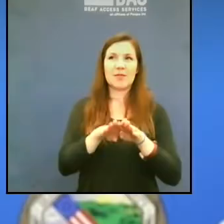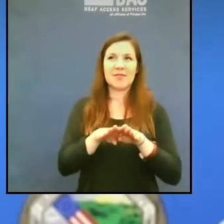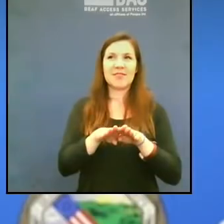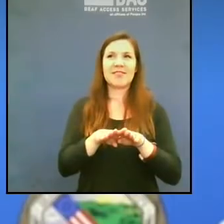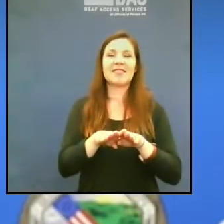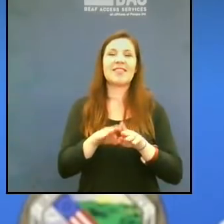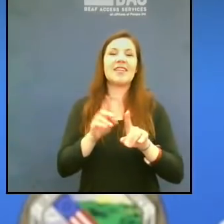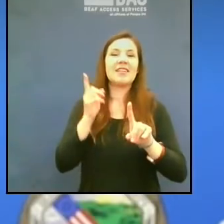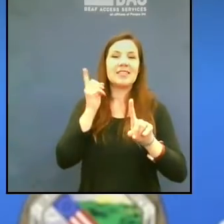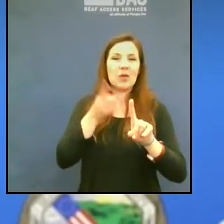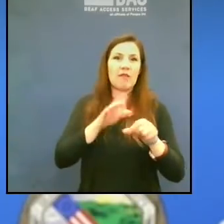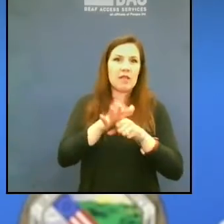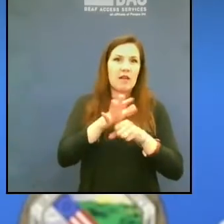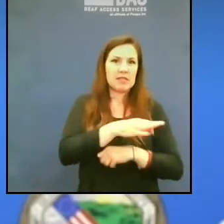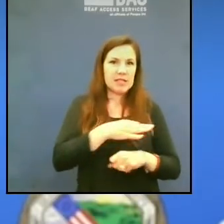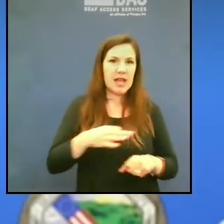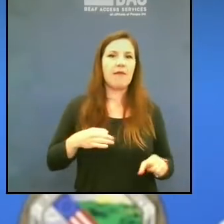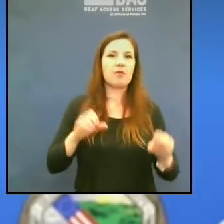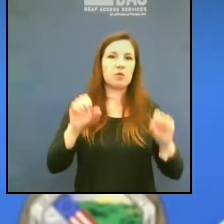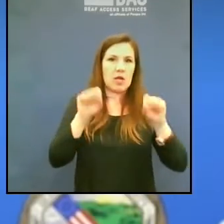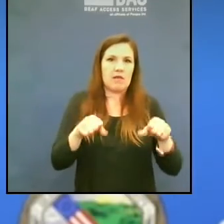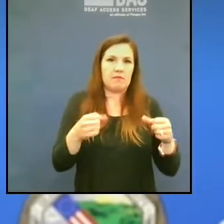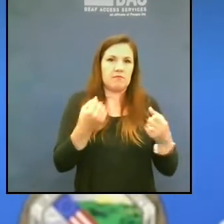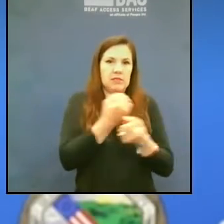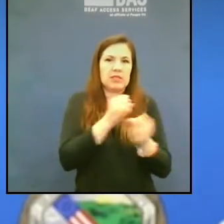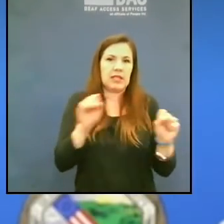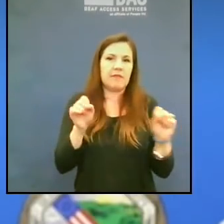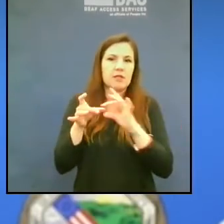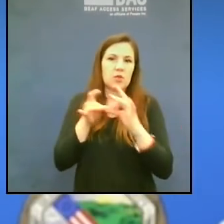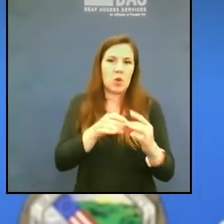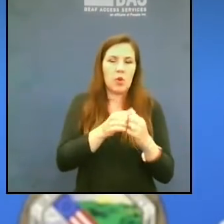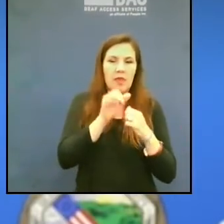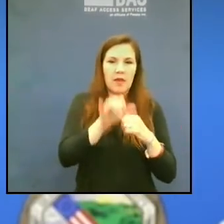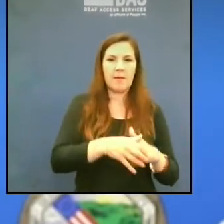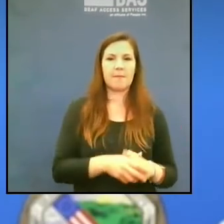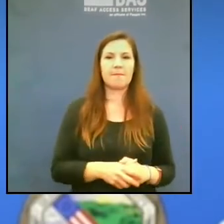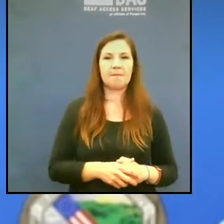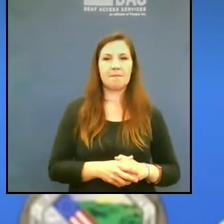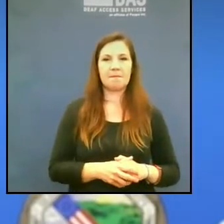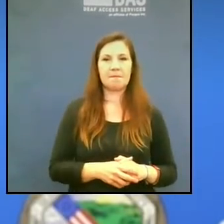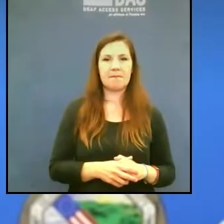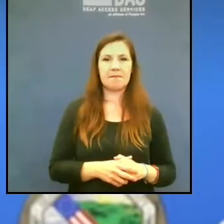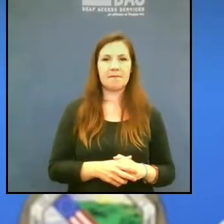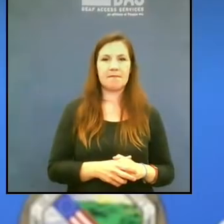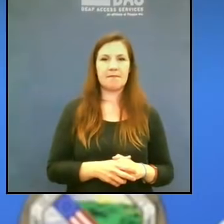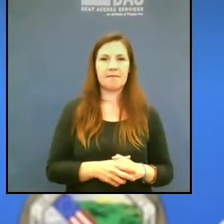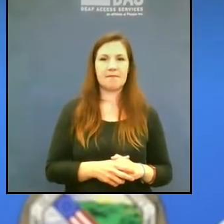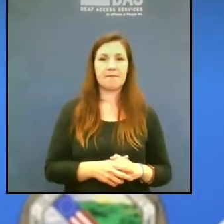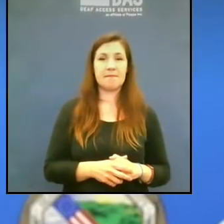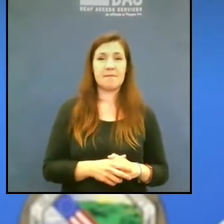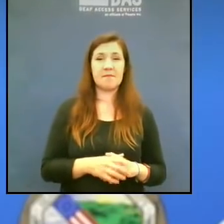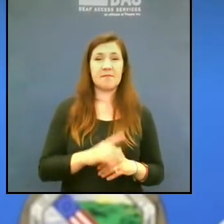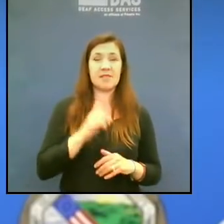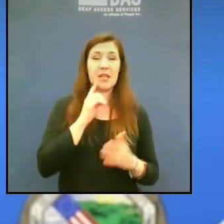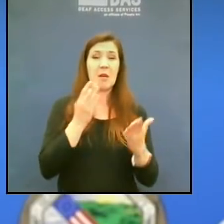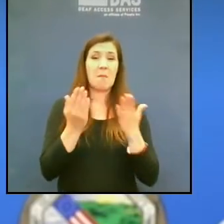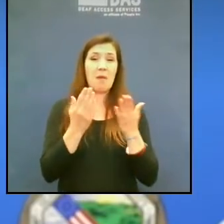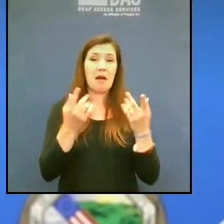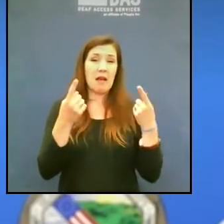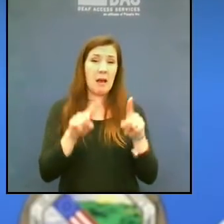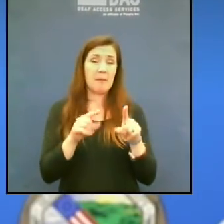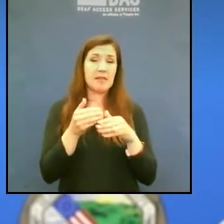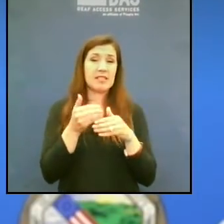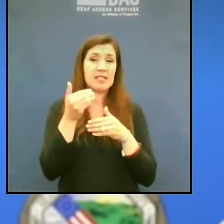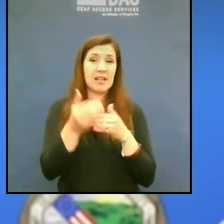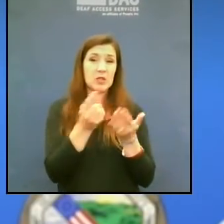has enough staff to ensure that we can have safety associated with it. And we are looking like that may happen in the next week, but it's